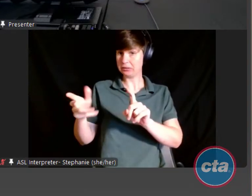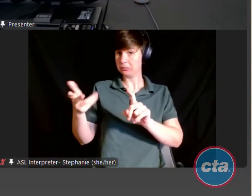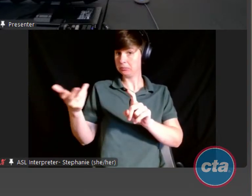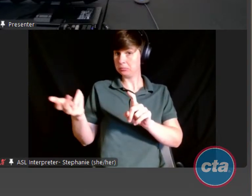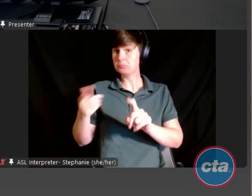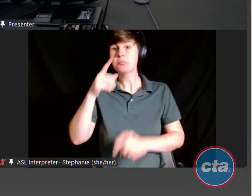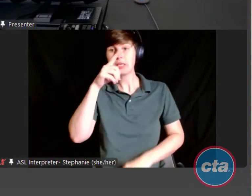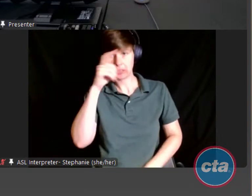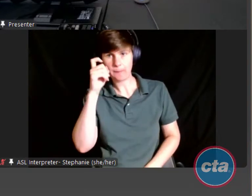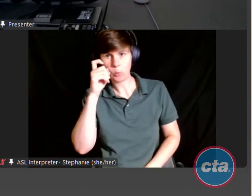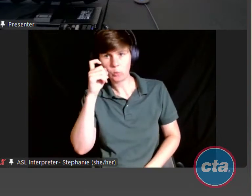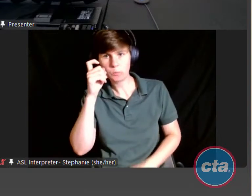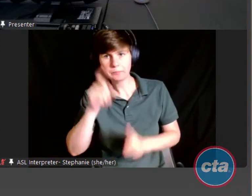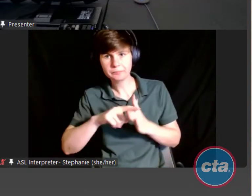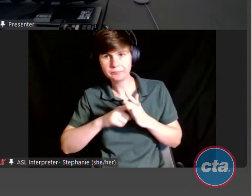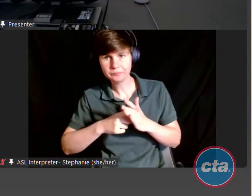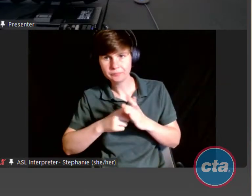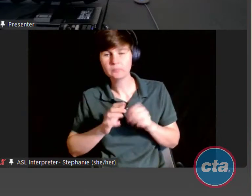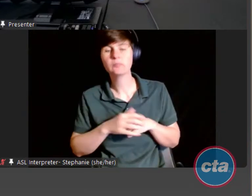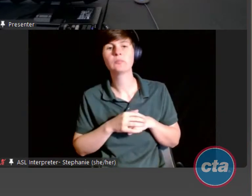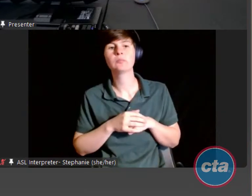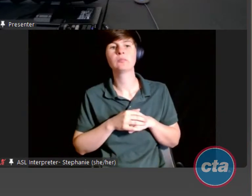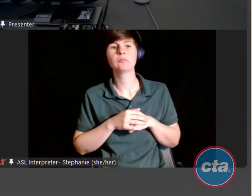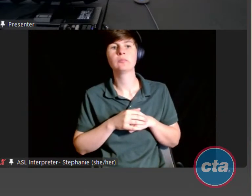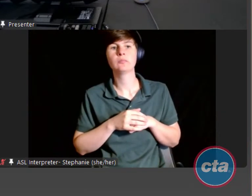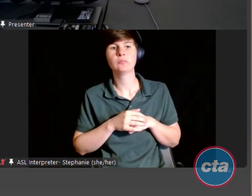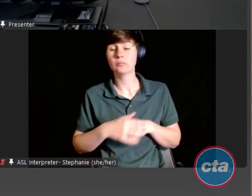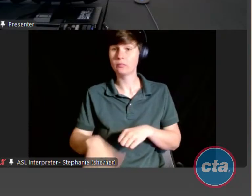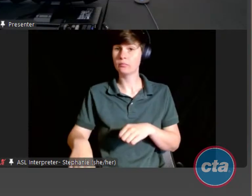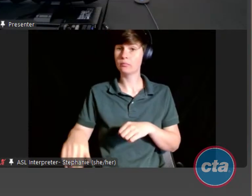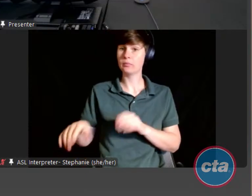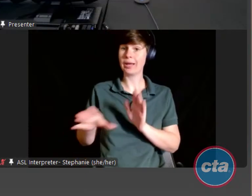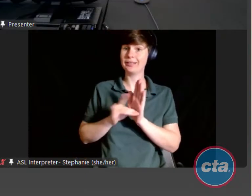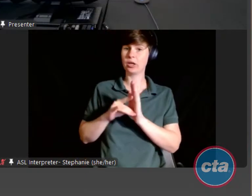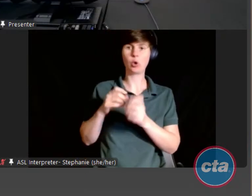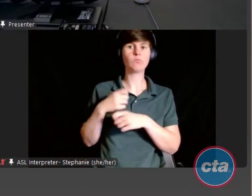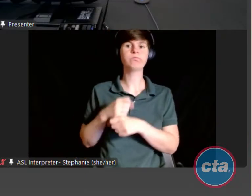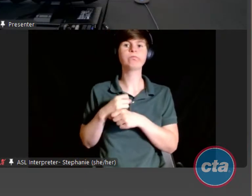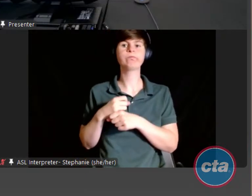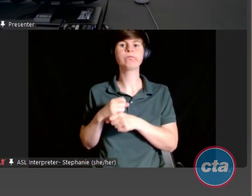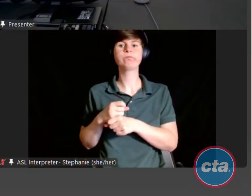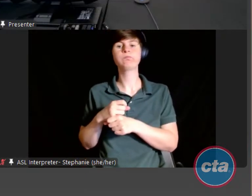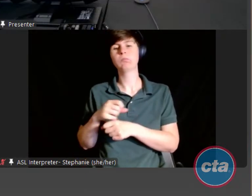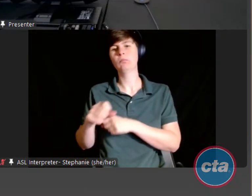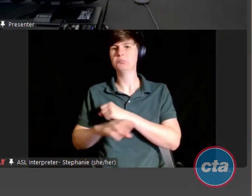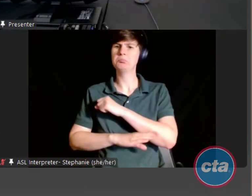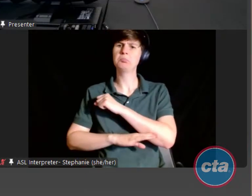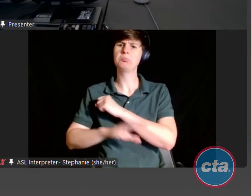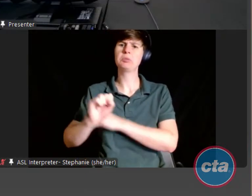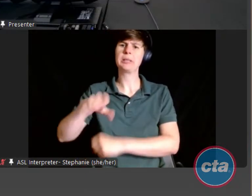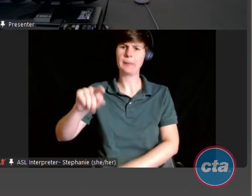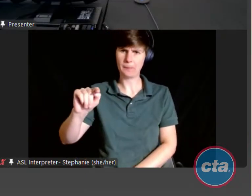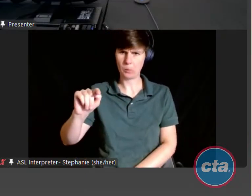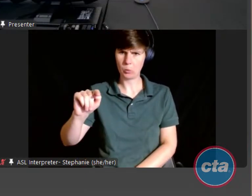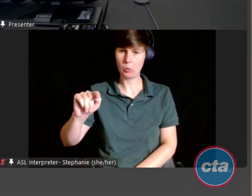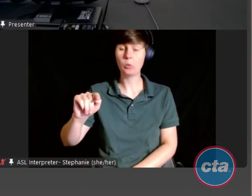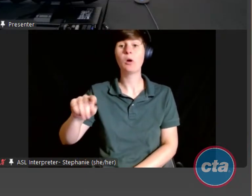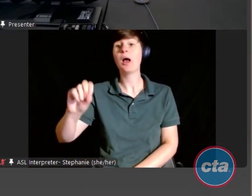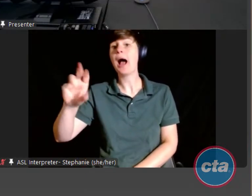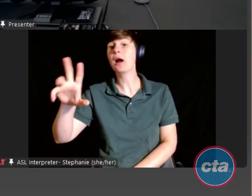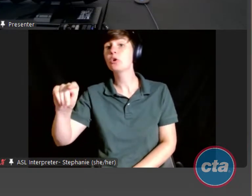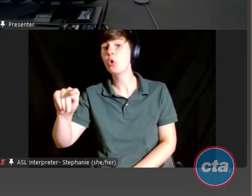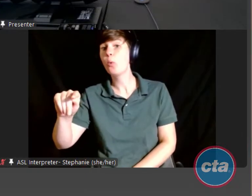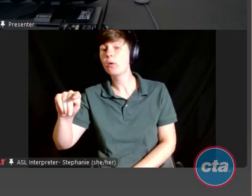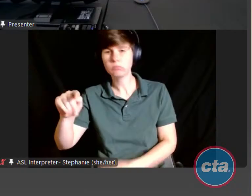and then producing the stickers in mass in September, and then installing in October,